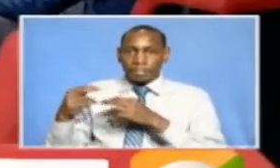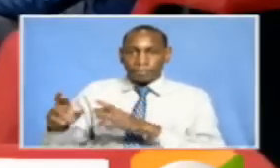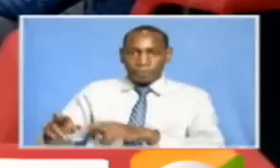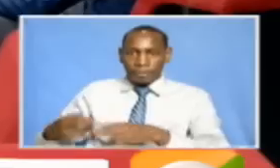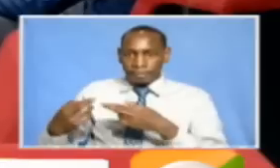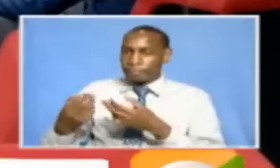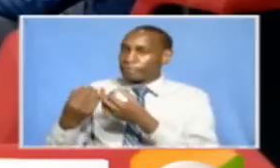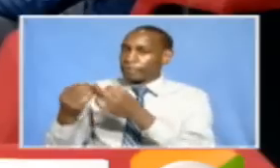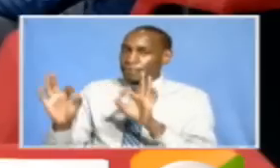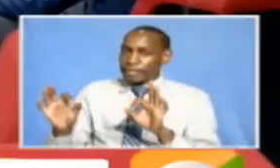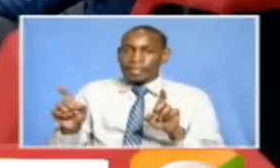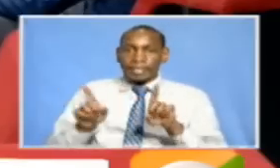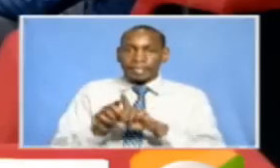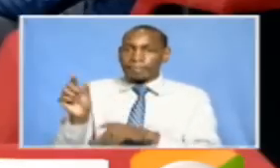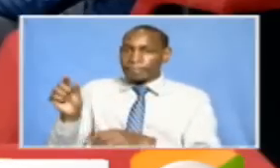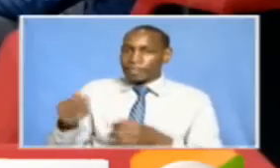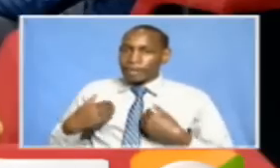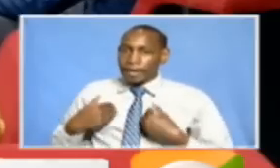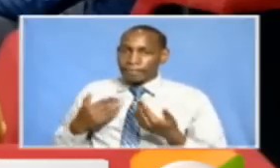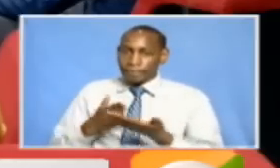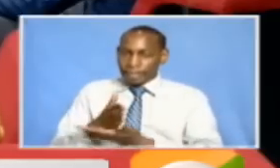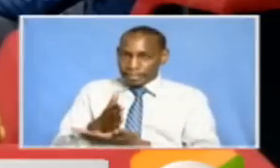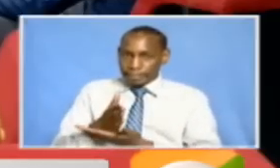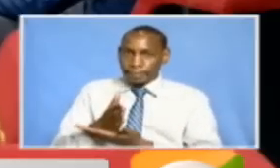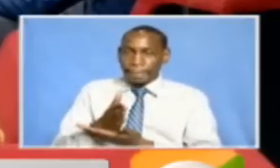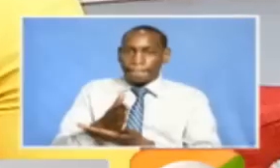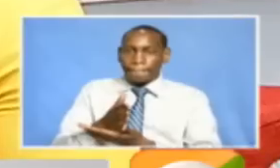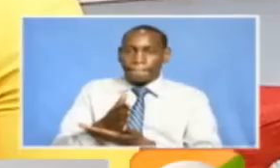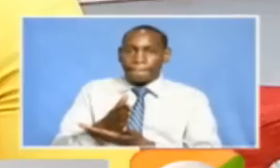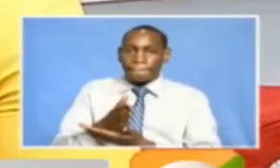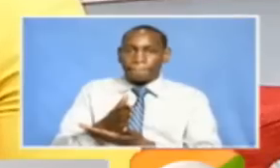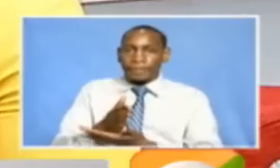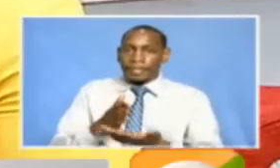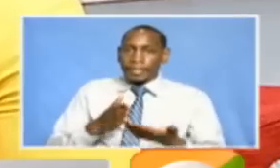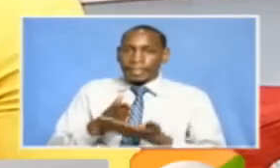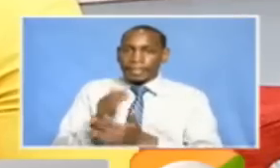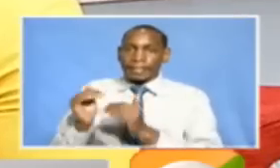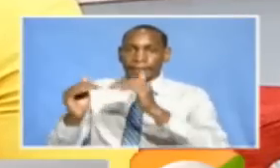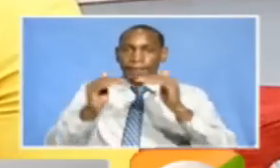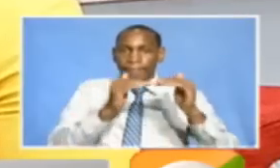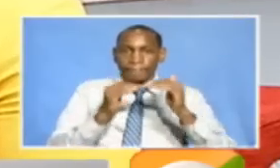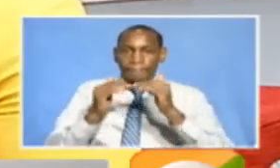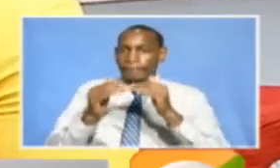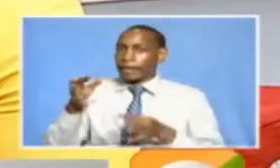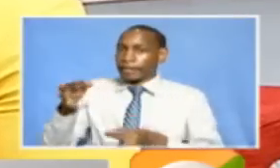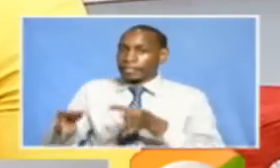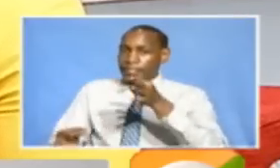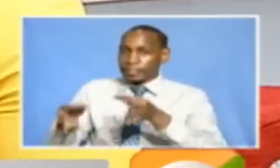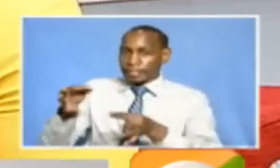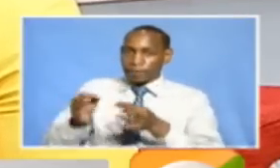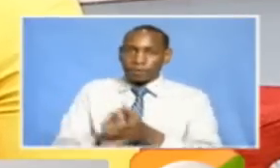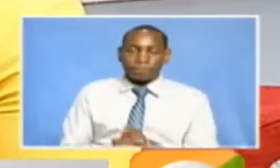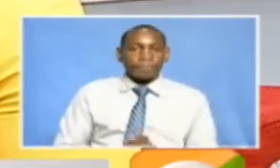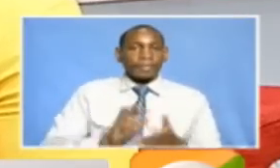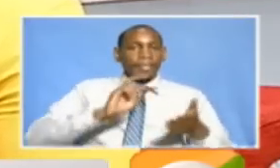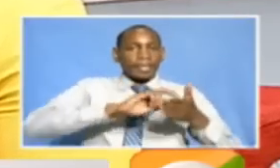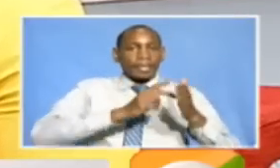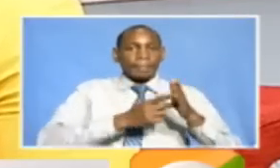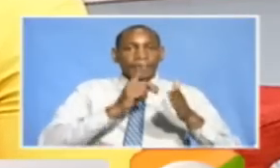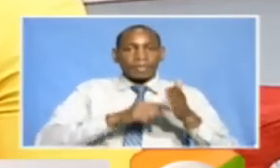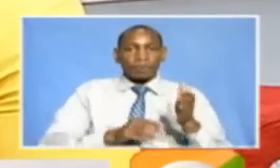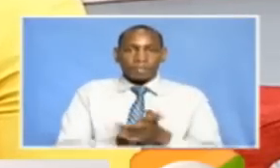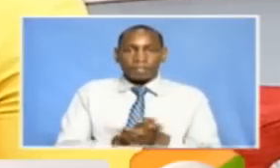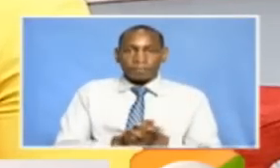perpetrator, they also have their rights, the right to a fair, through a fair trial. And therefore, for sexual